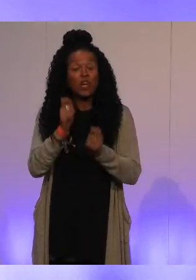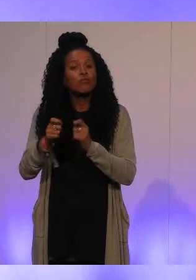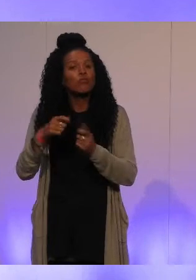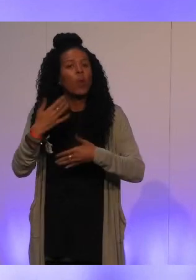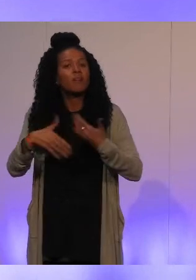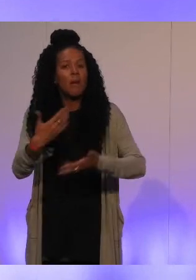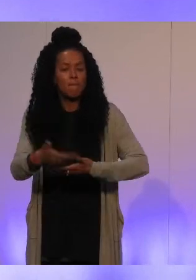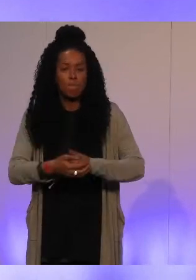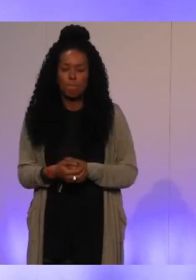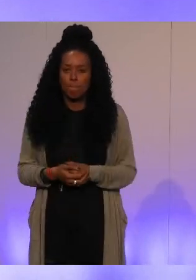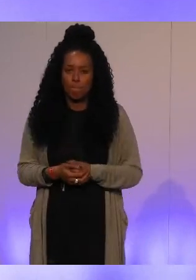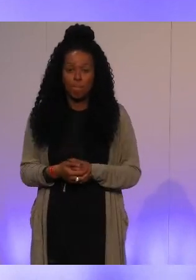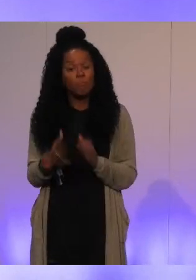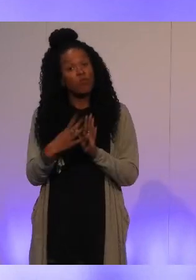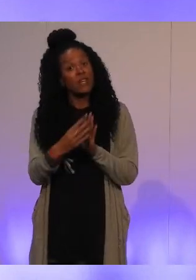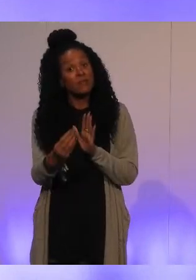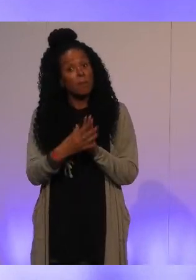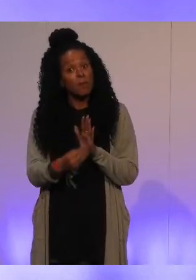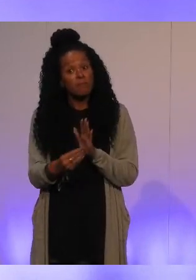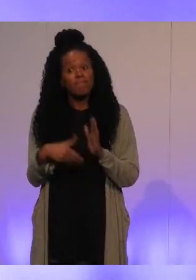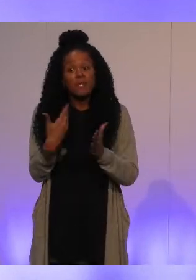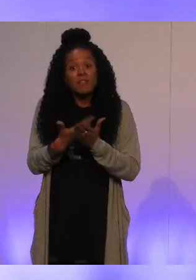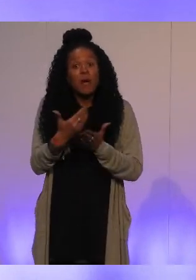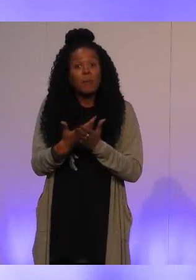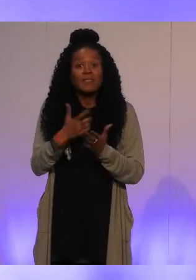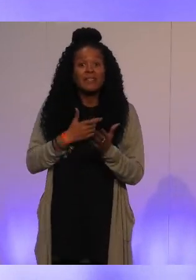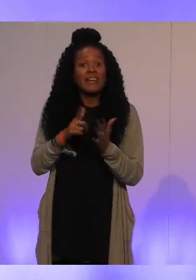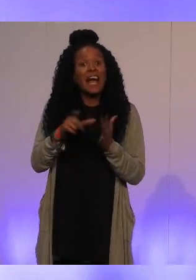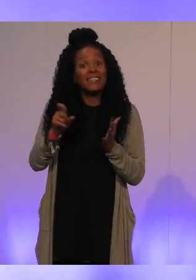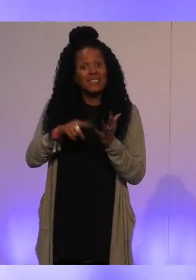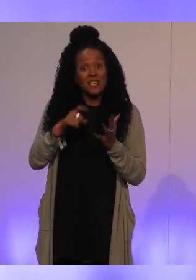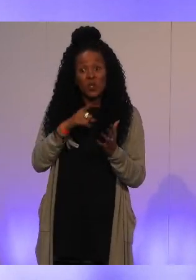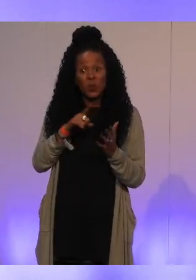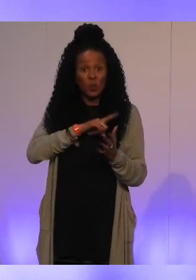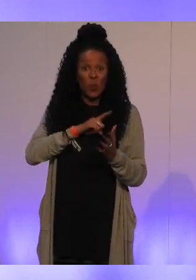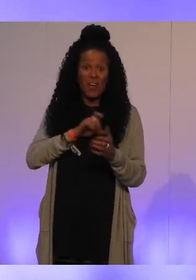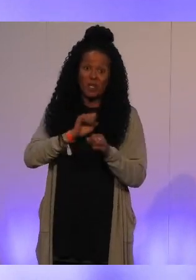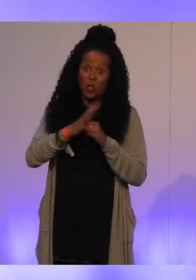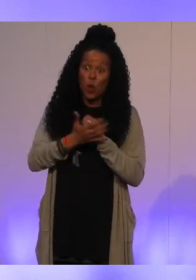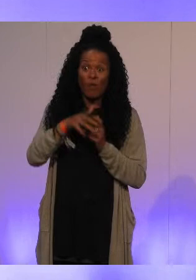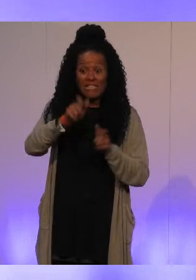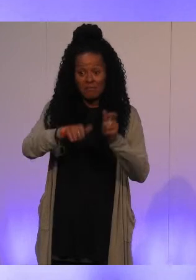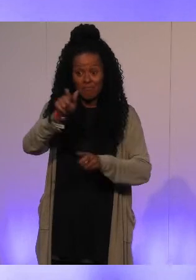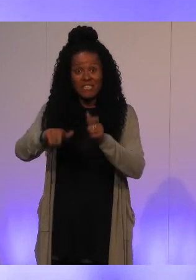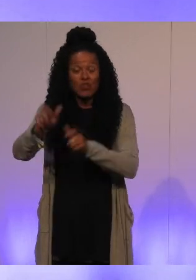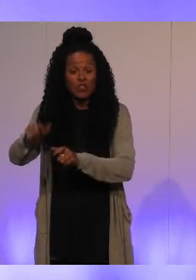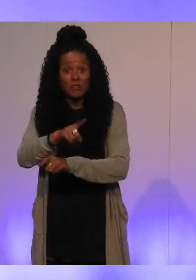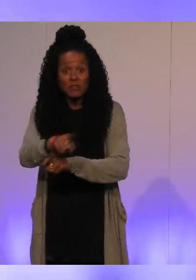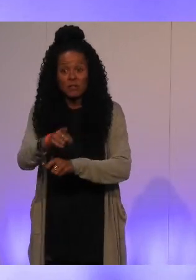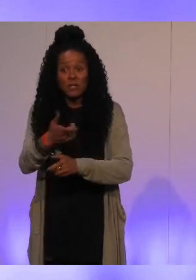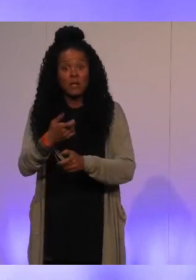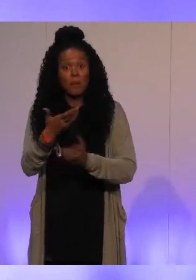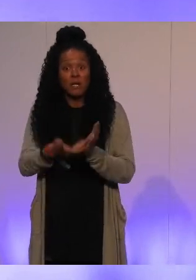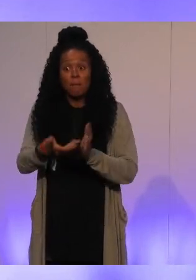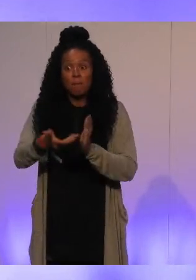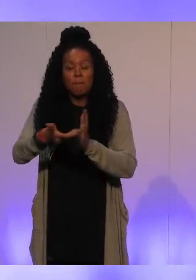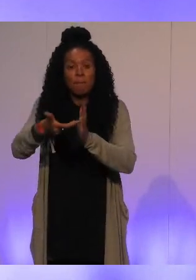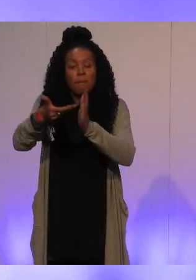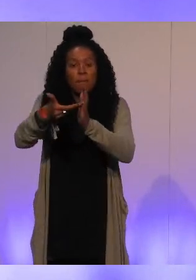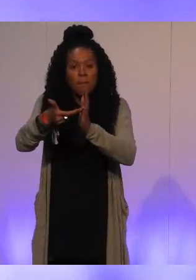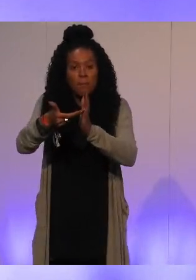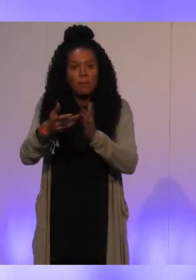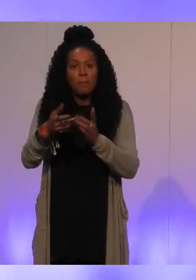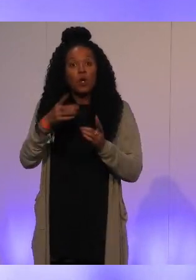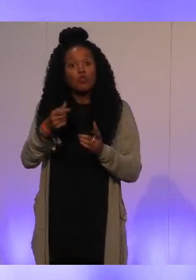service. For example, as demand for intensive care of our COVID-19 patients began to increase, some